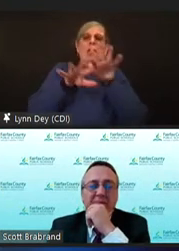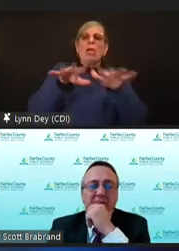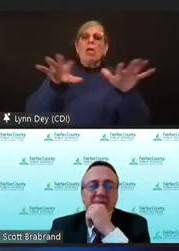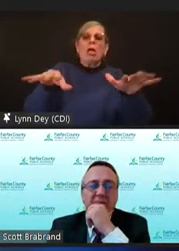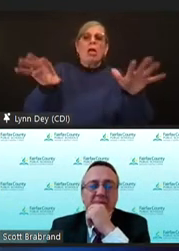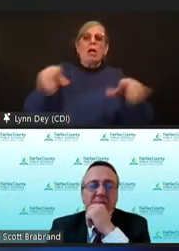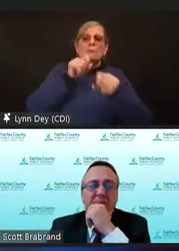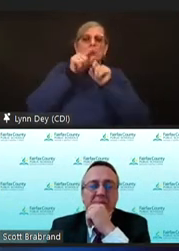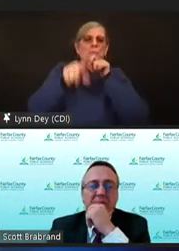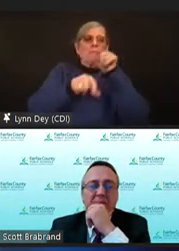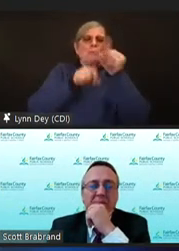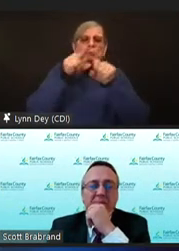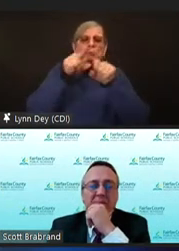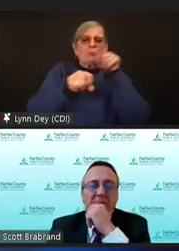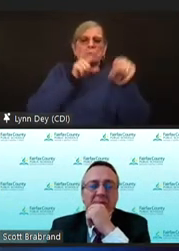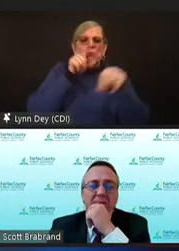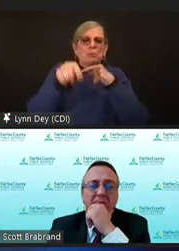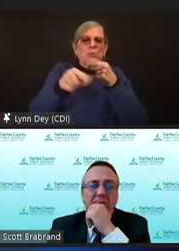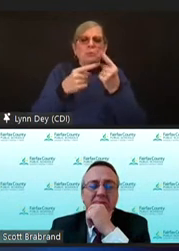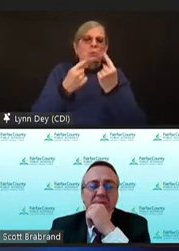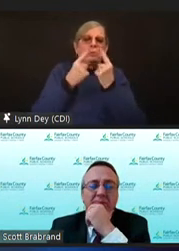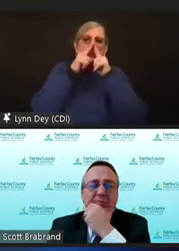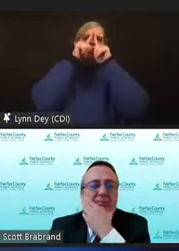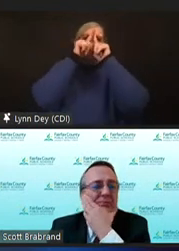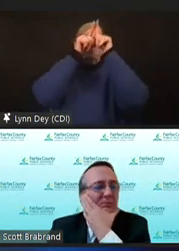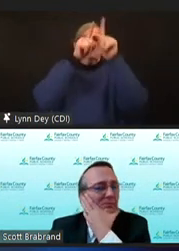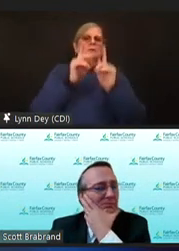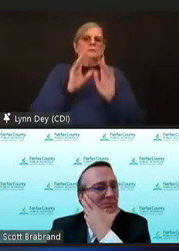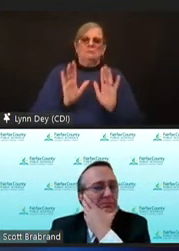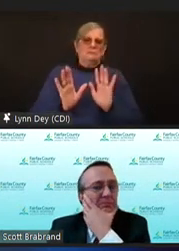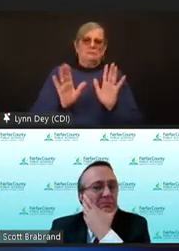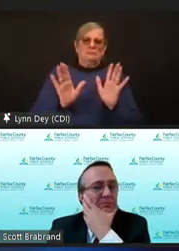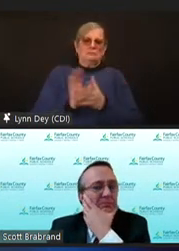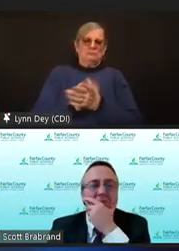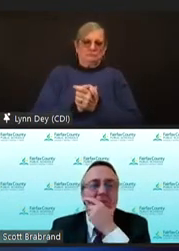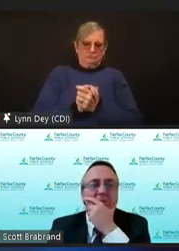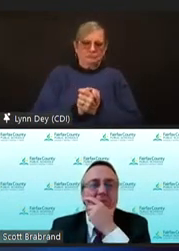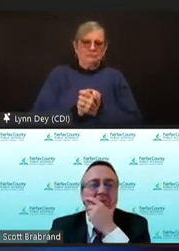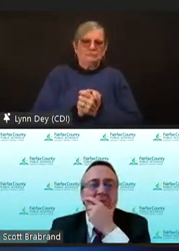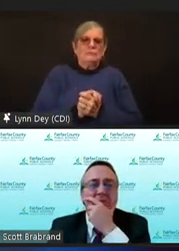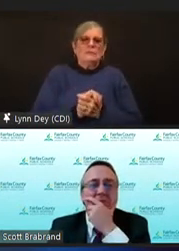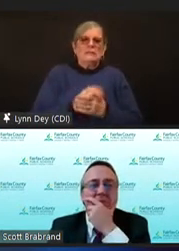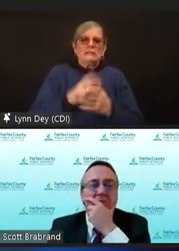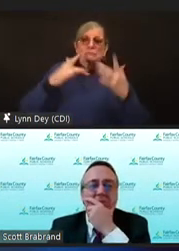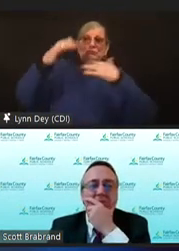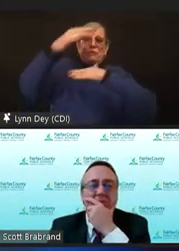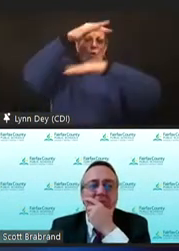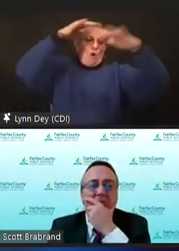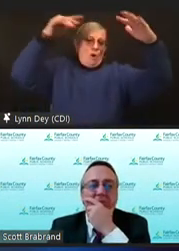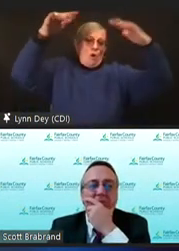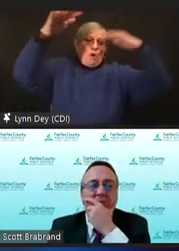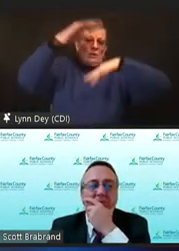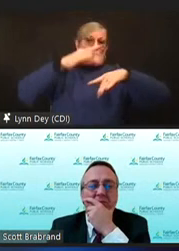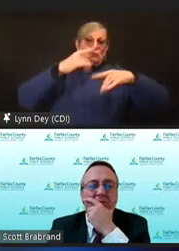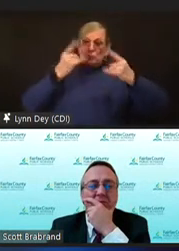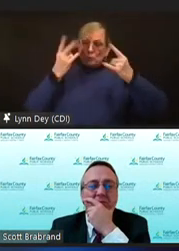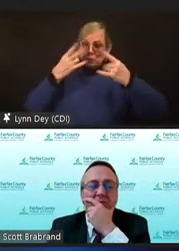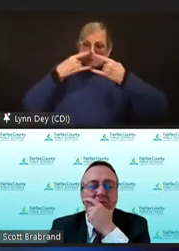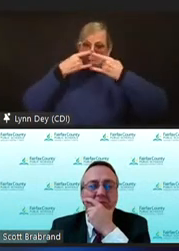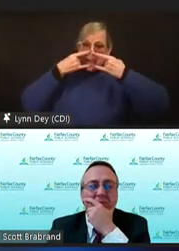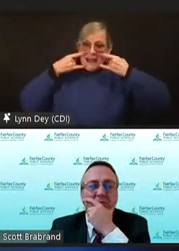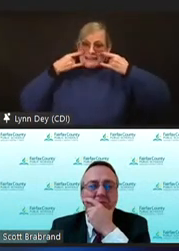particles in their breath that will be there for others to catch. And wearing that mask is most